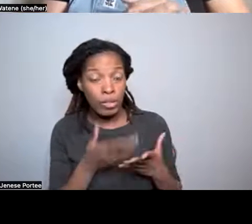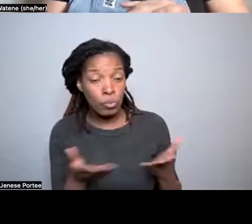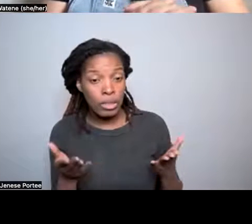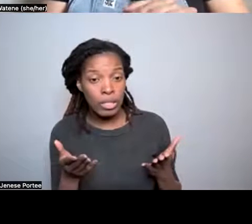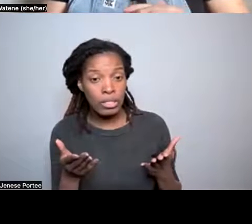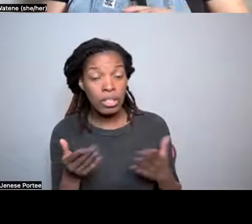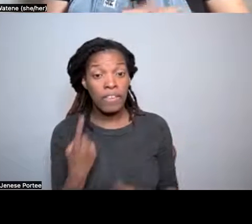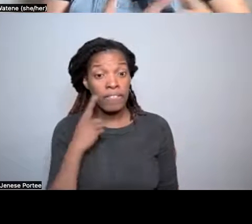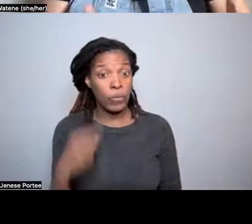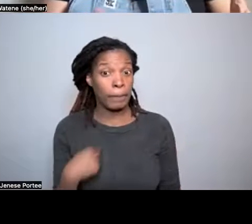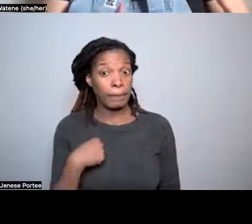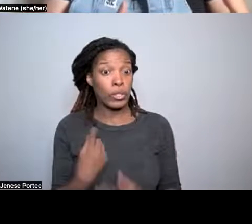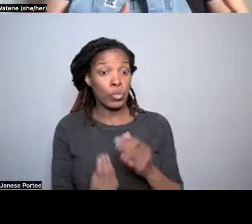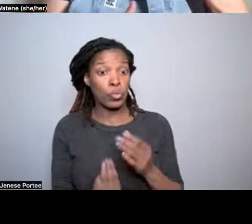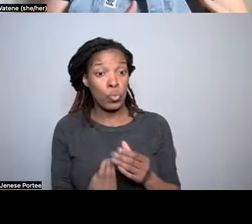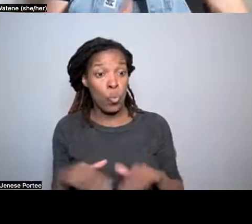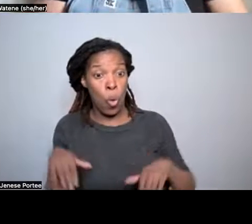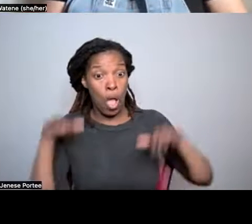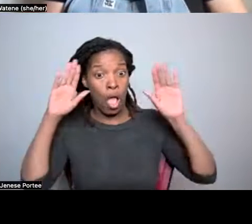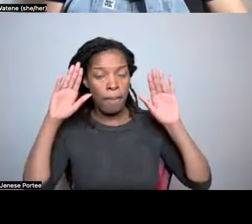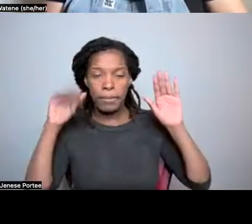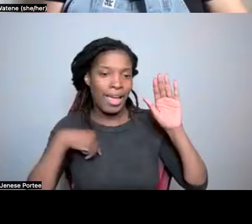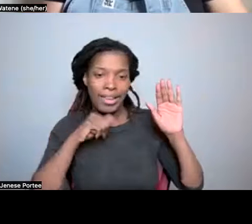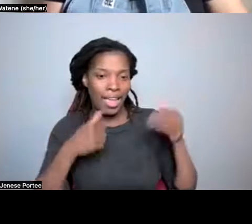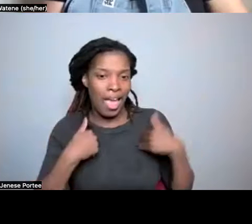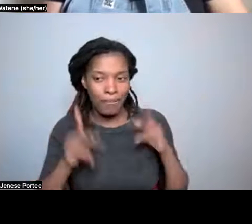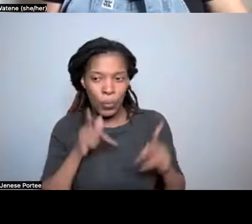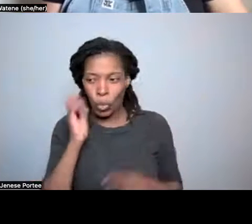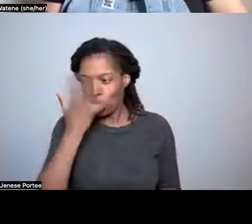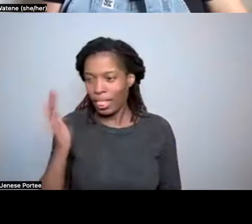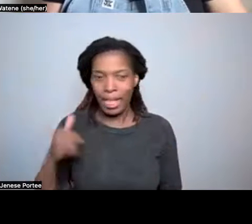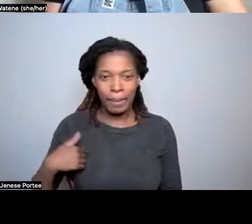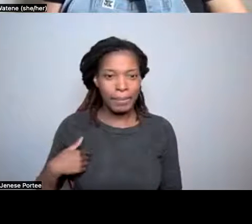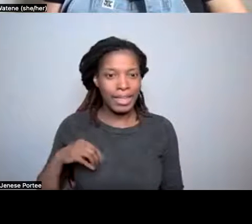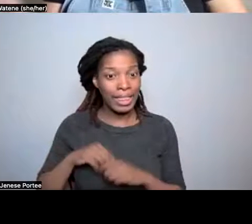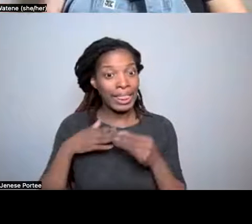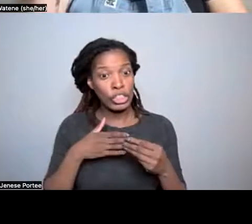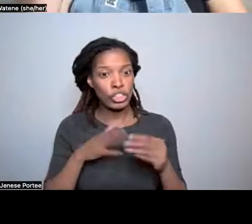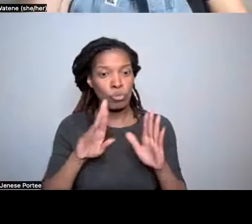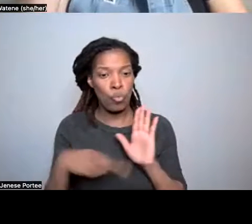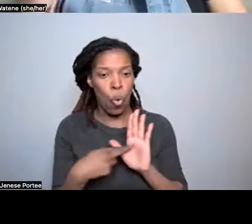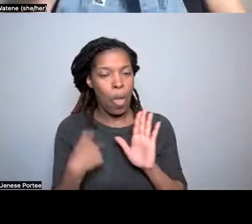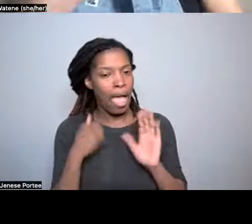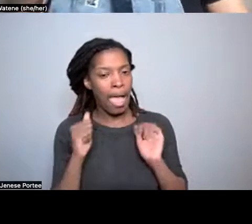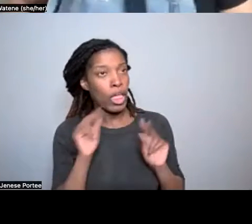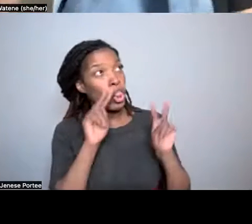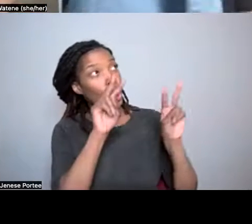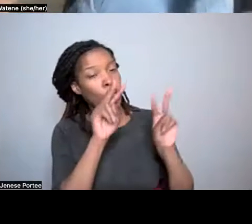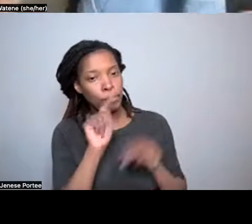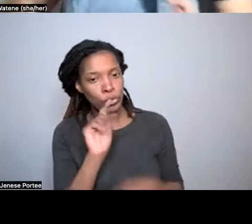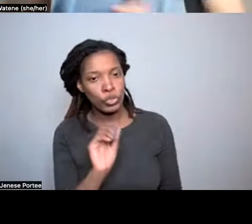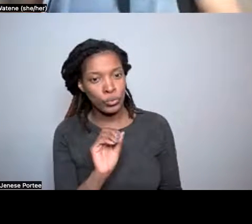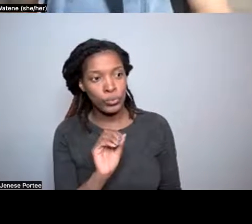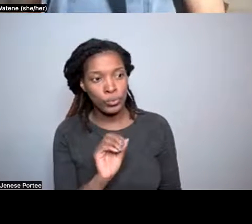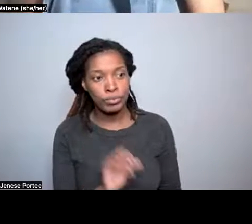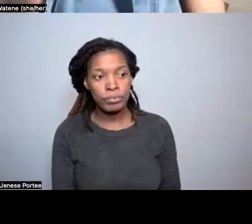you know, growing up, I didn't have people who looked like me in leadership roles that I could look up to. But